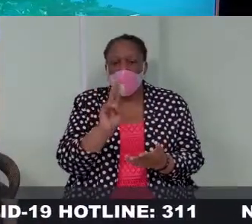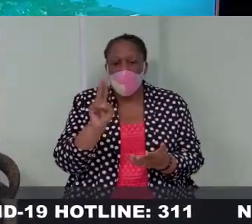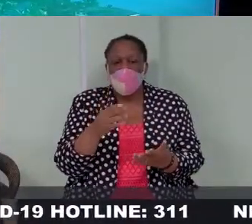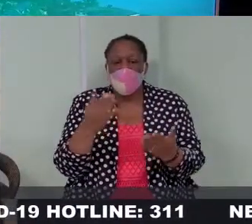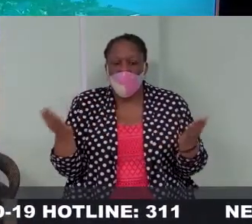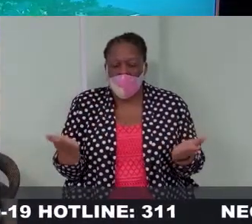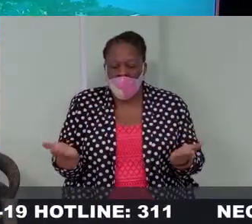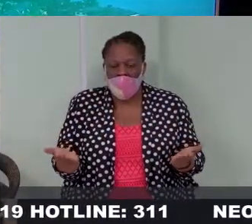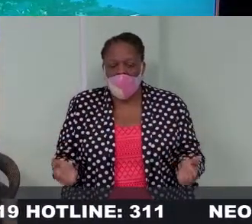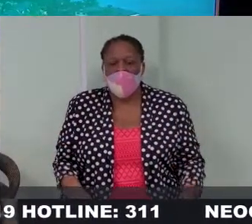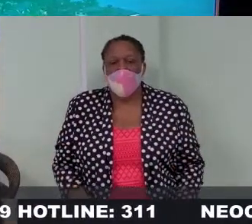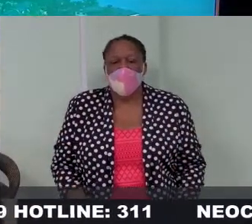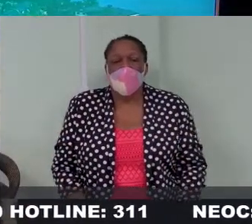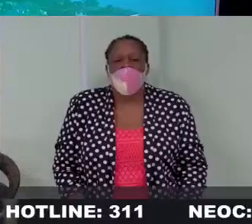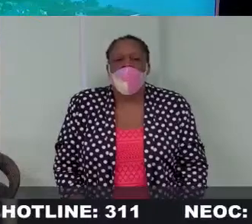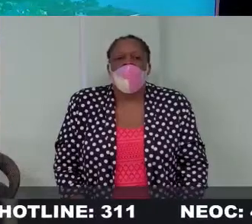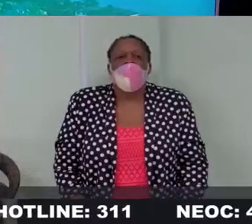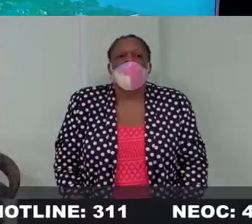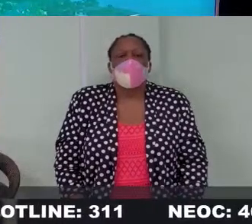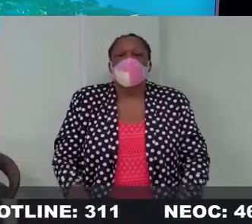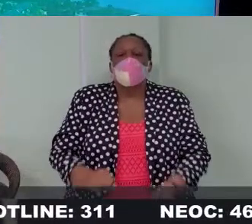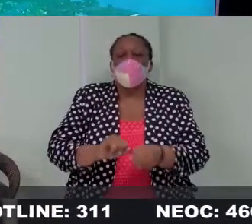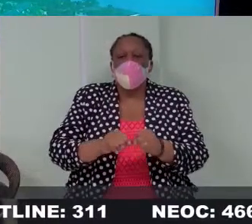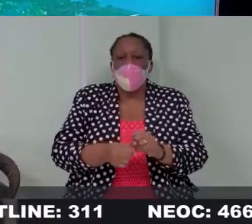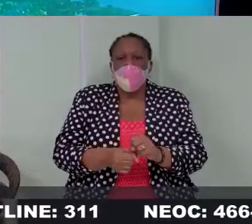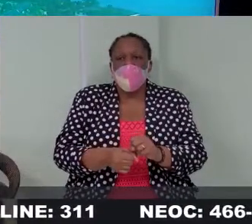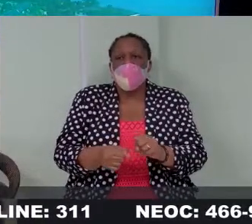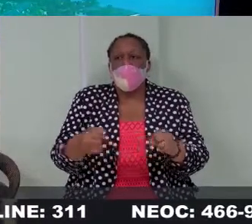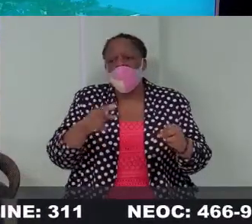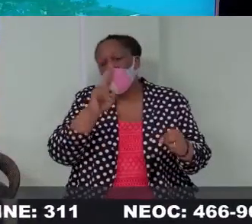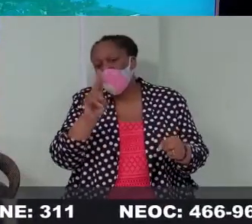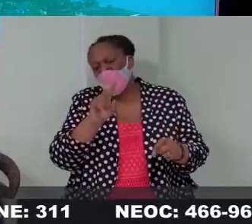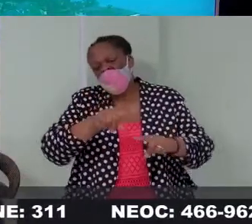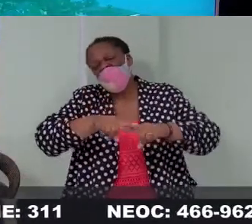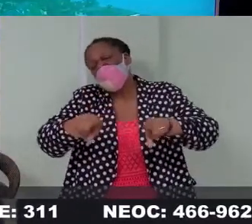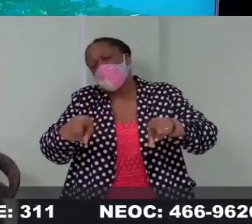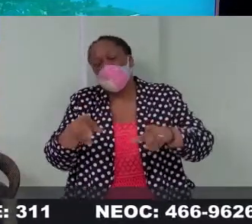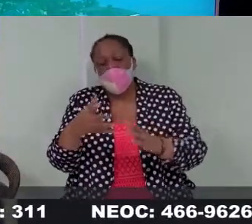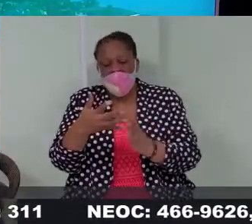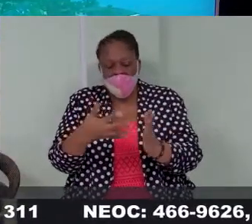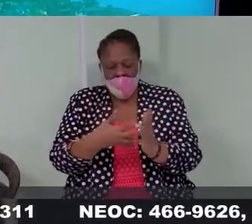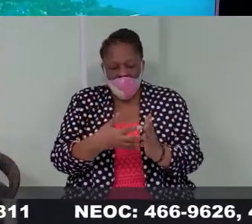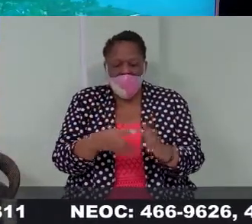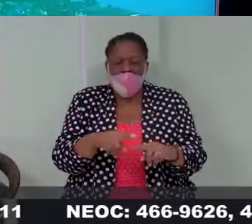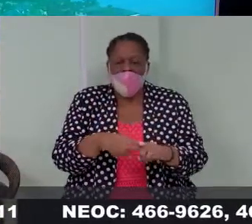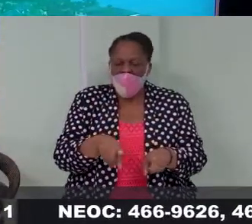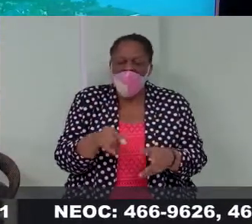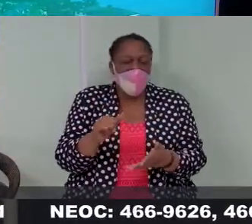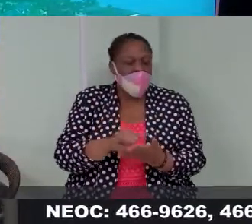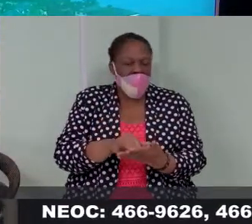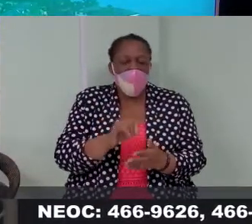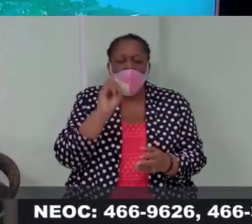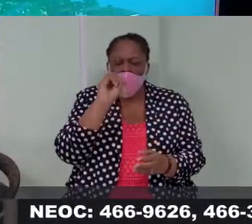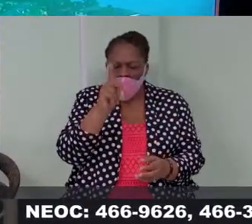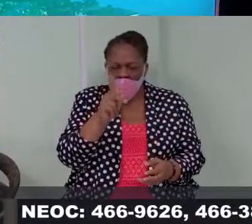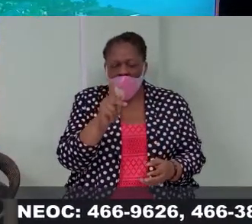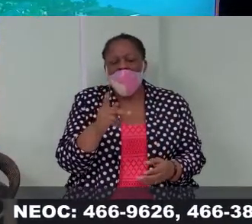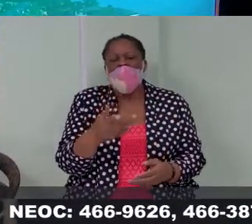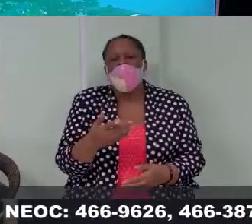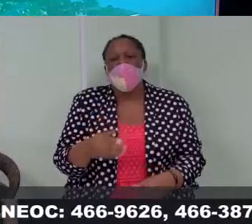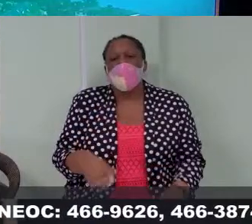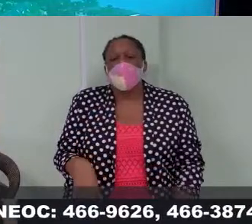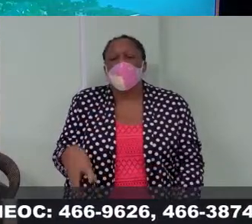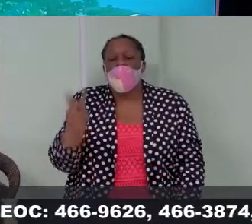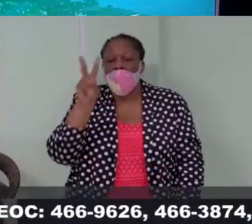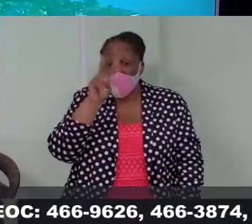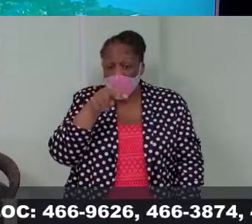RT-PCR tests. And so that's the challenge that we are having, trying to determine which one of these